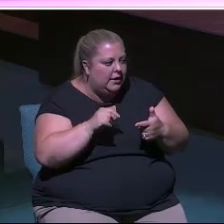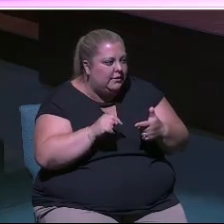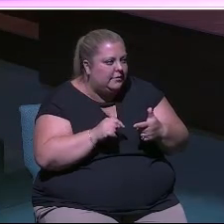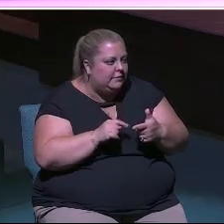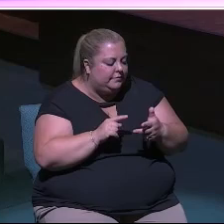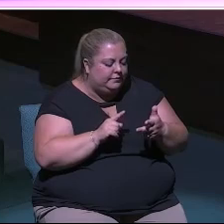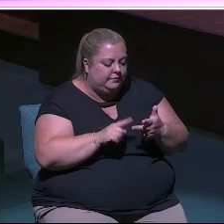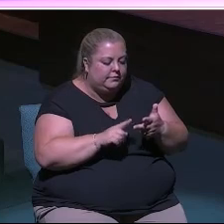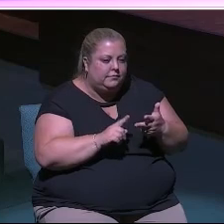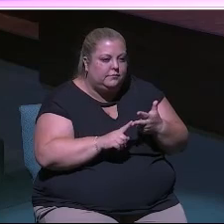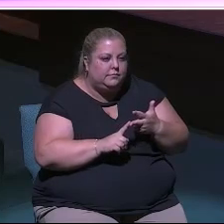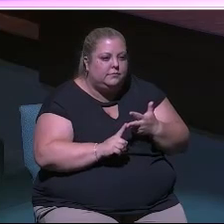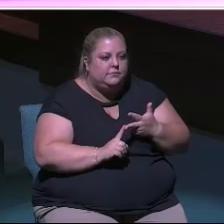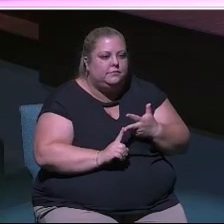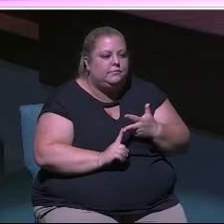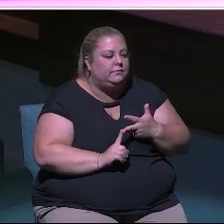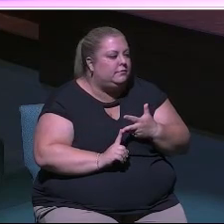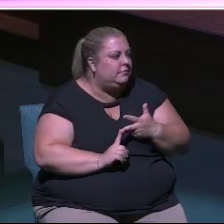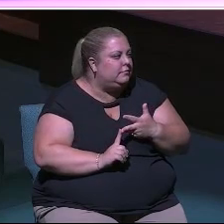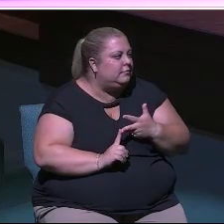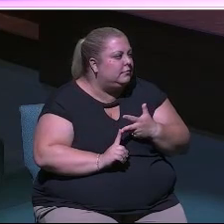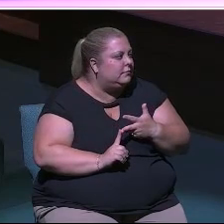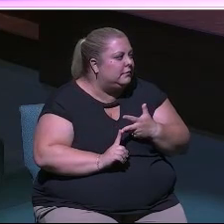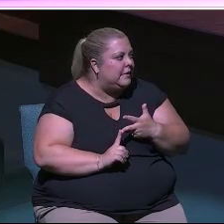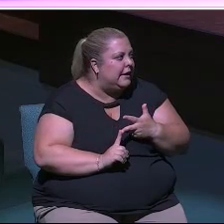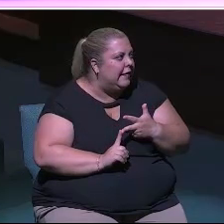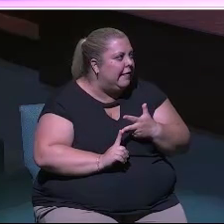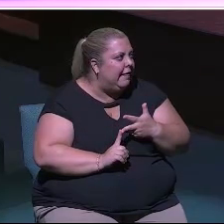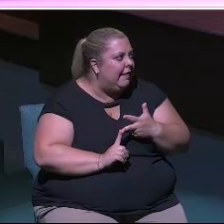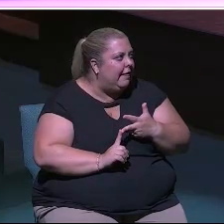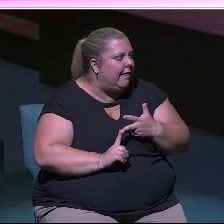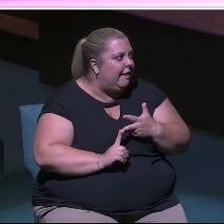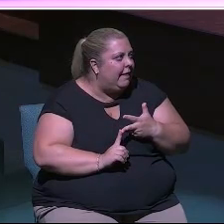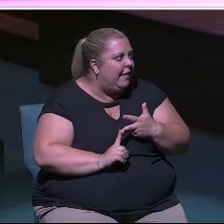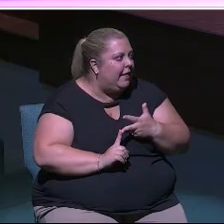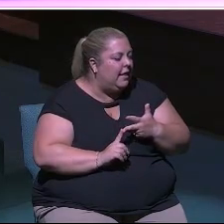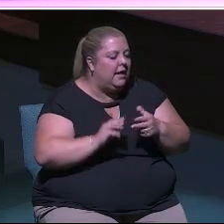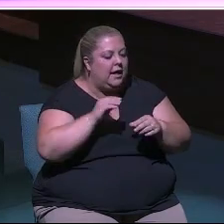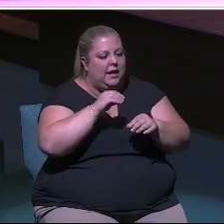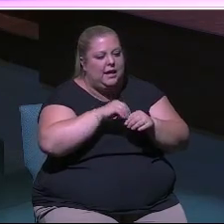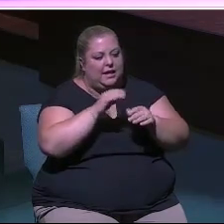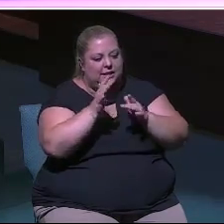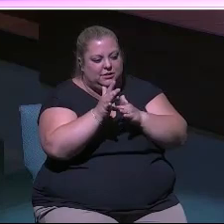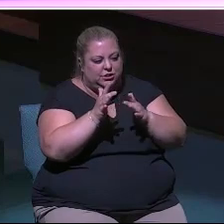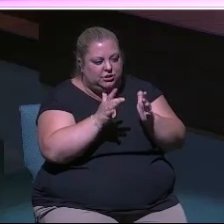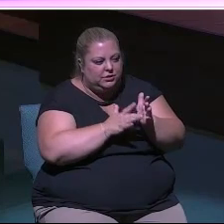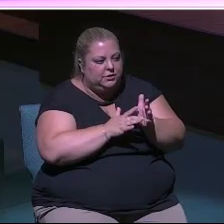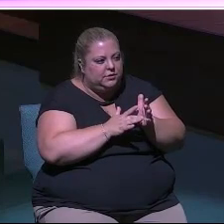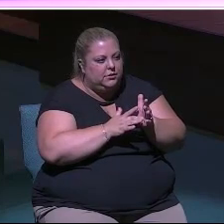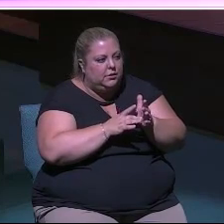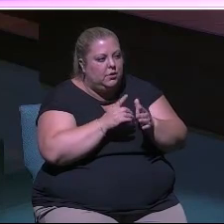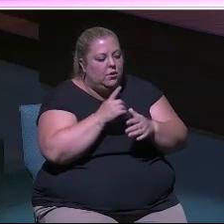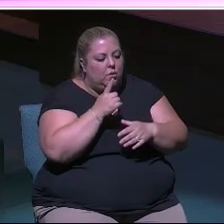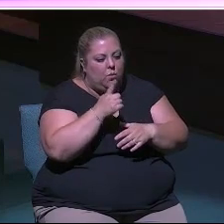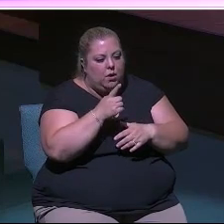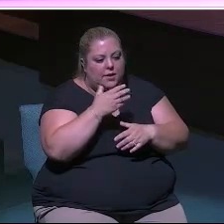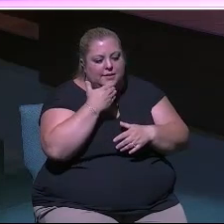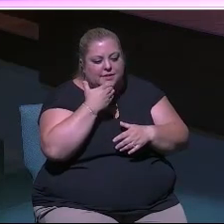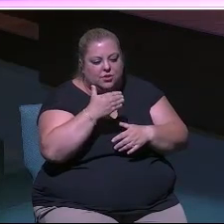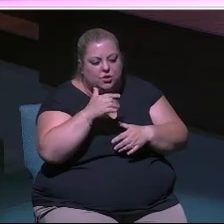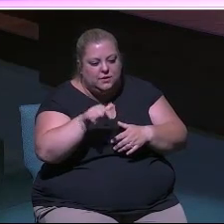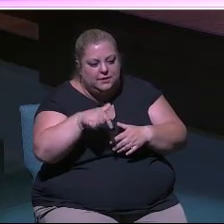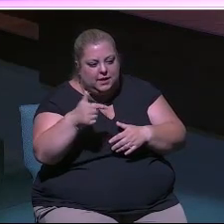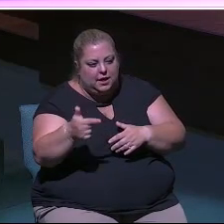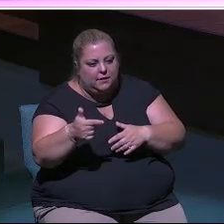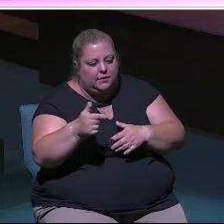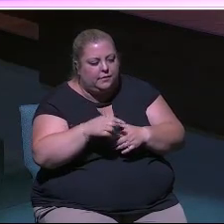The third thing I want to tell you is that in Jesus, one is just as good as the other.